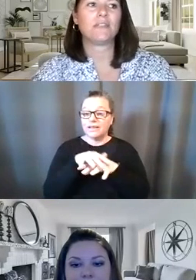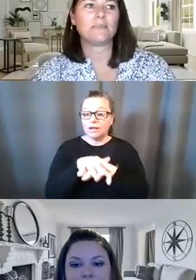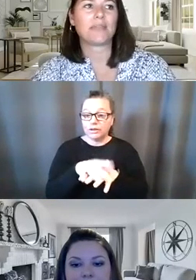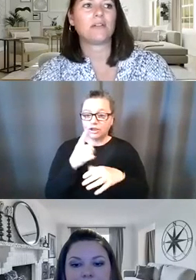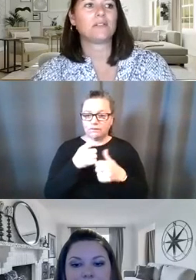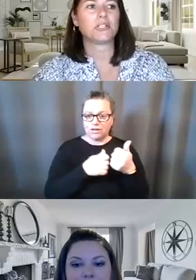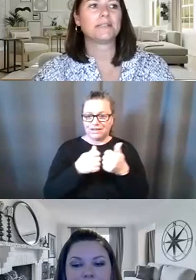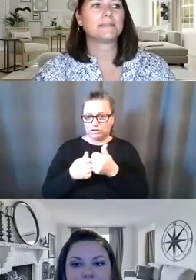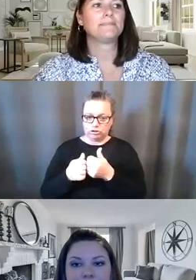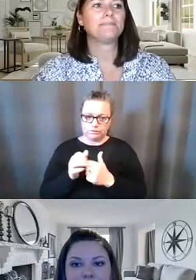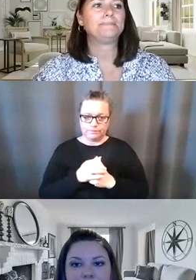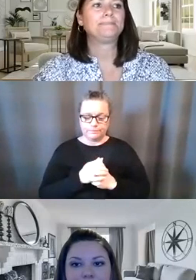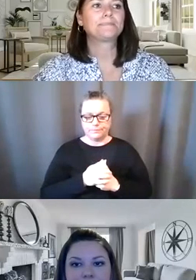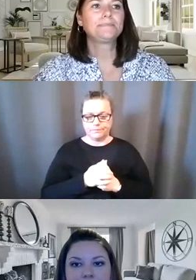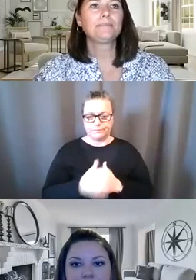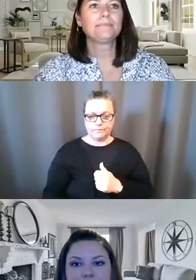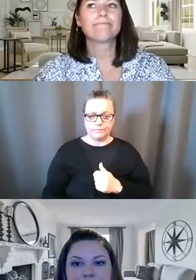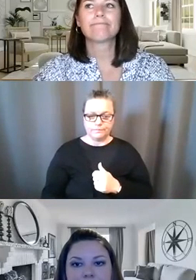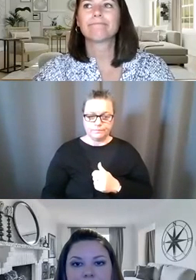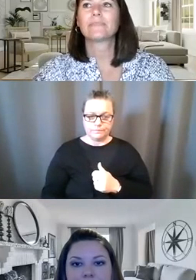of these methodologies.